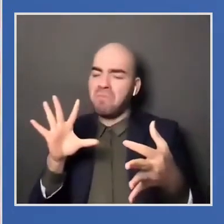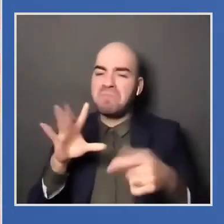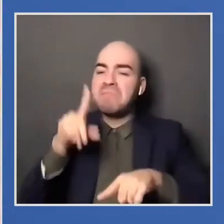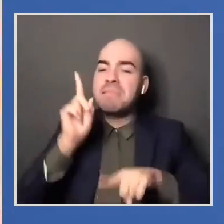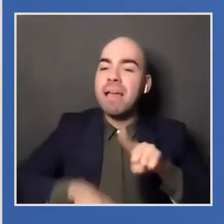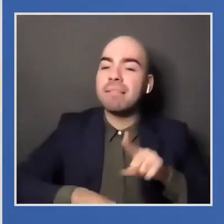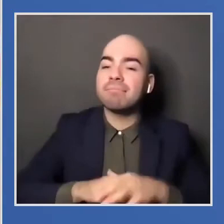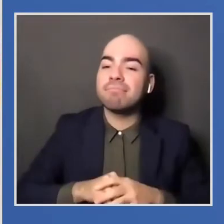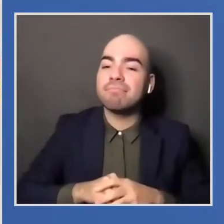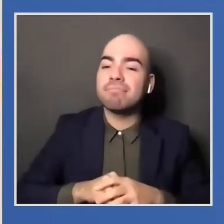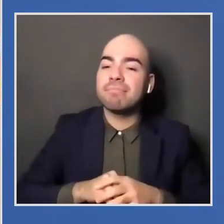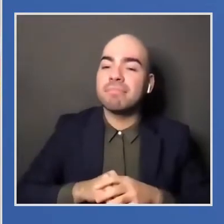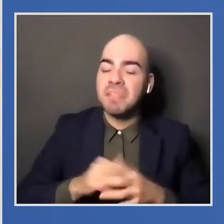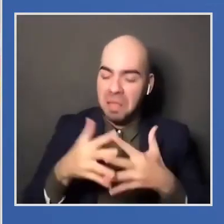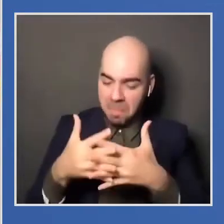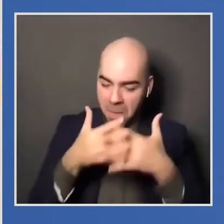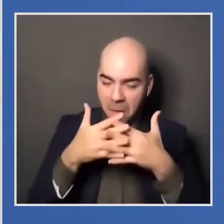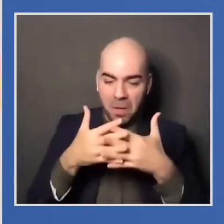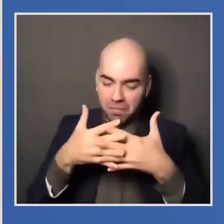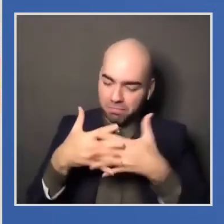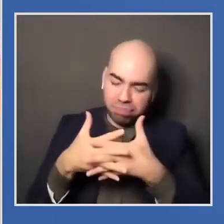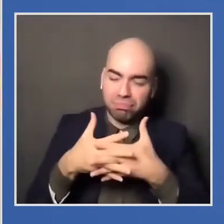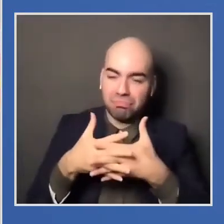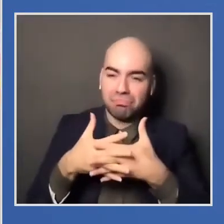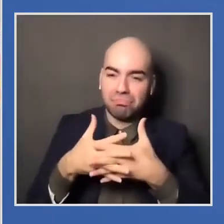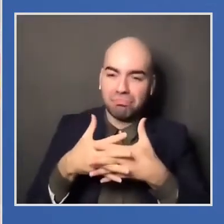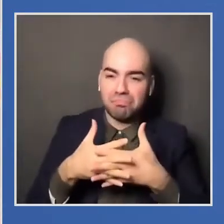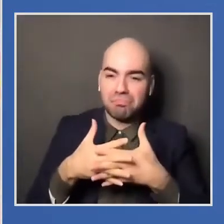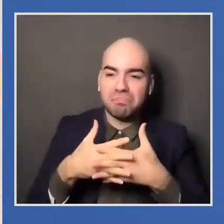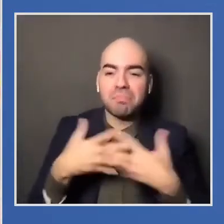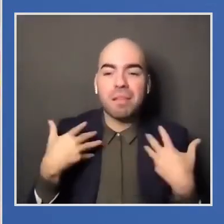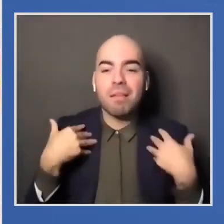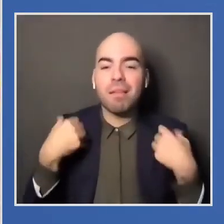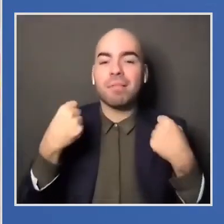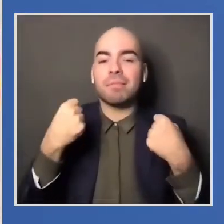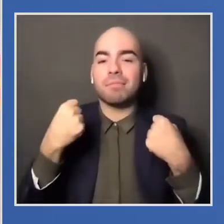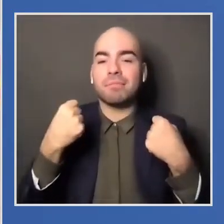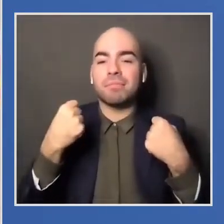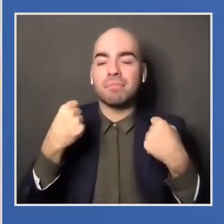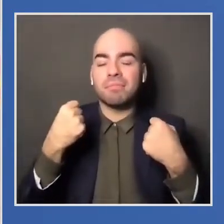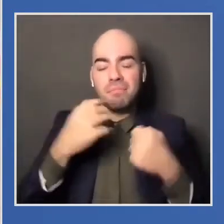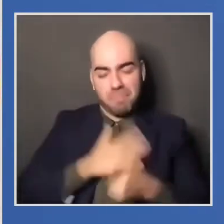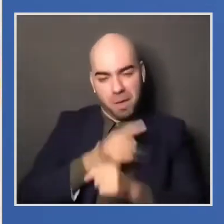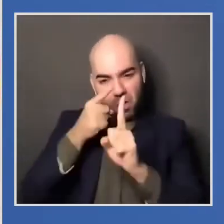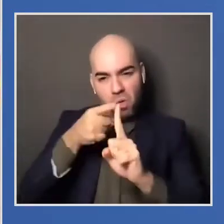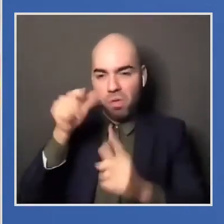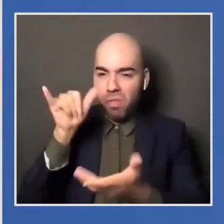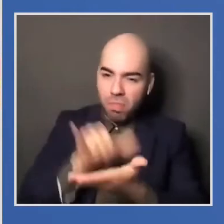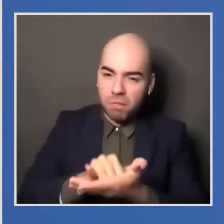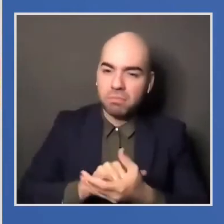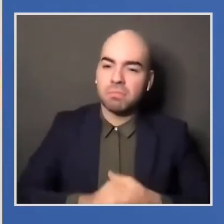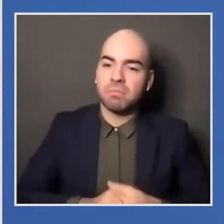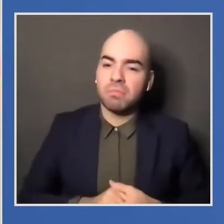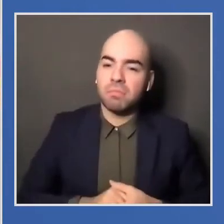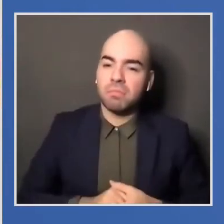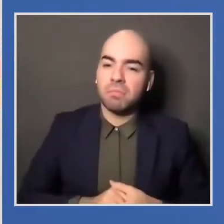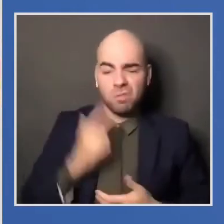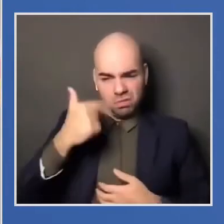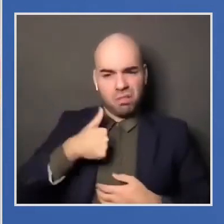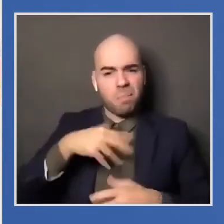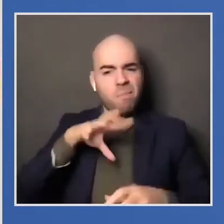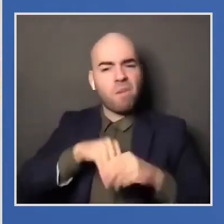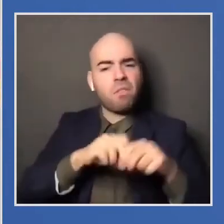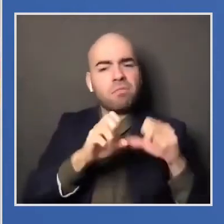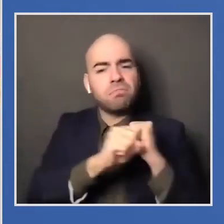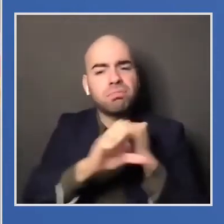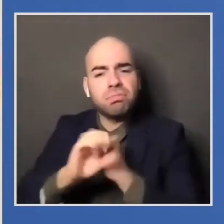That is my goal. That is why I'm running. That is what we must do. Thank you